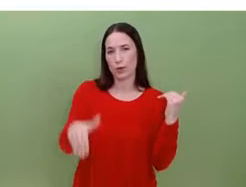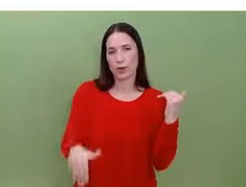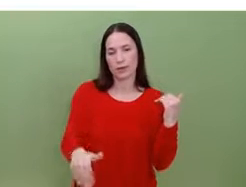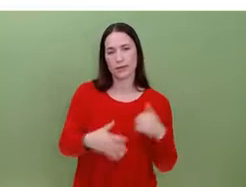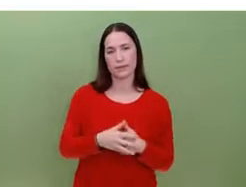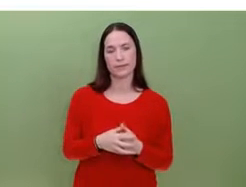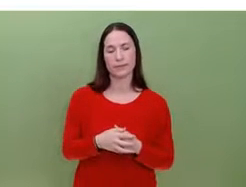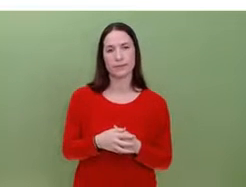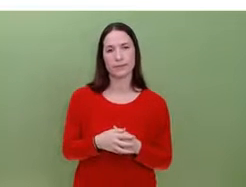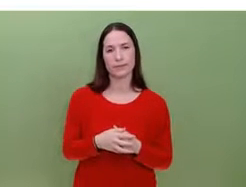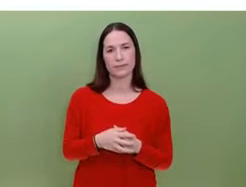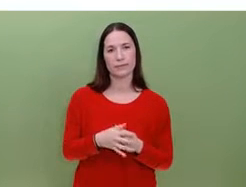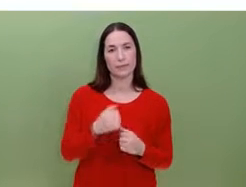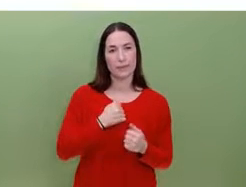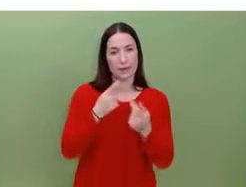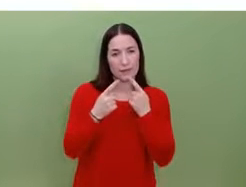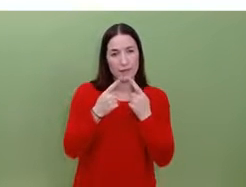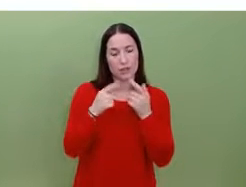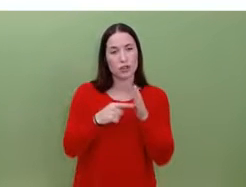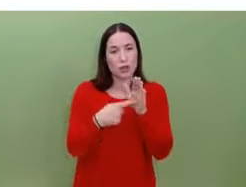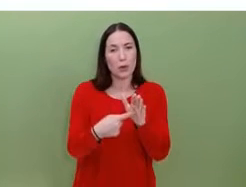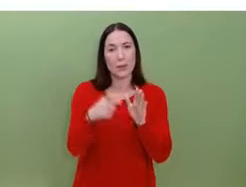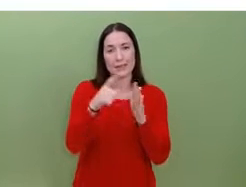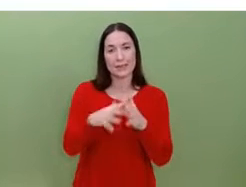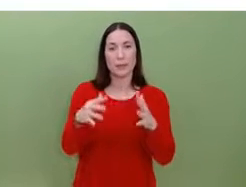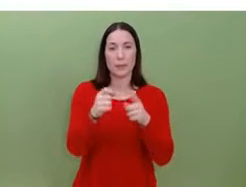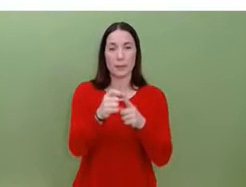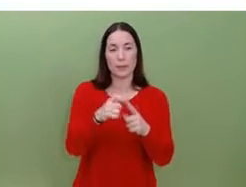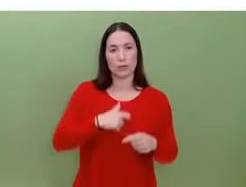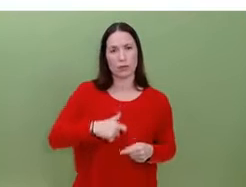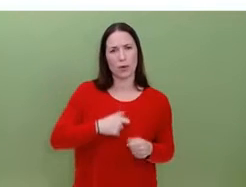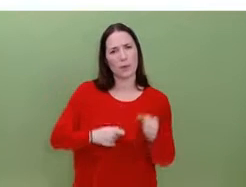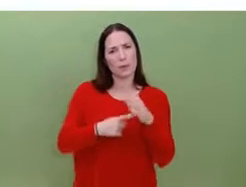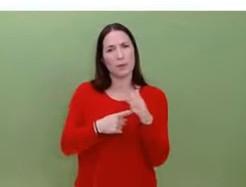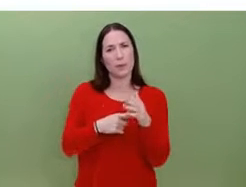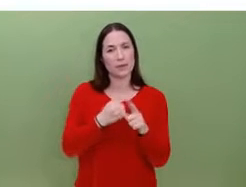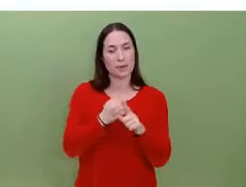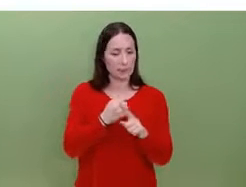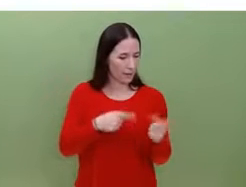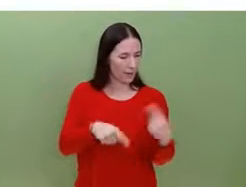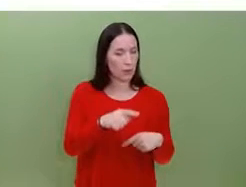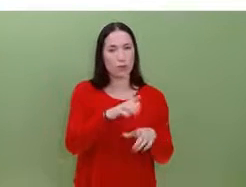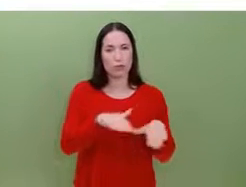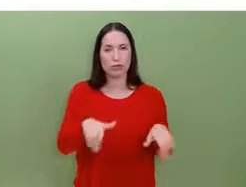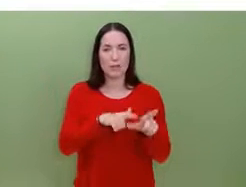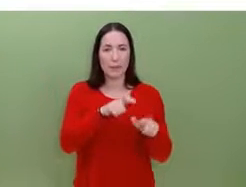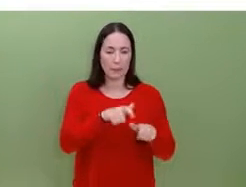important impact the CWP role has on children and young people receiving low-intensity